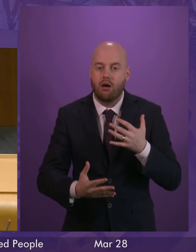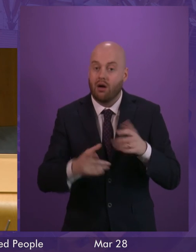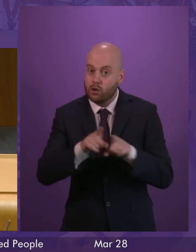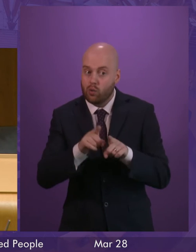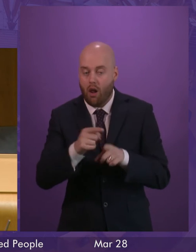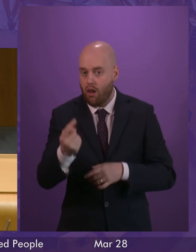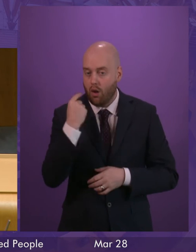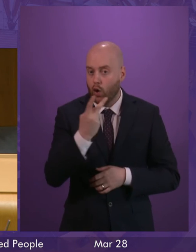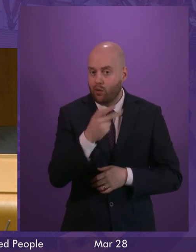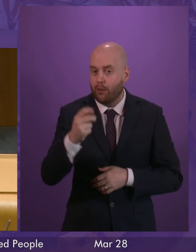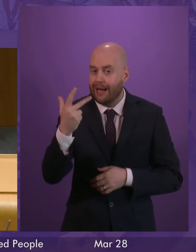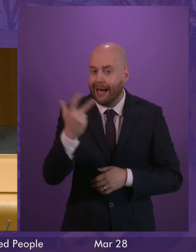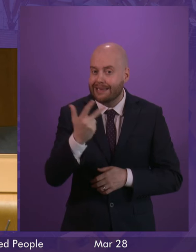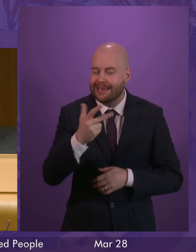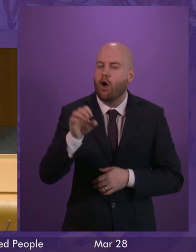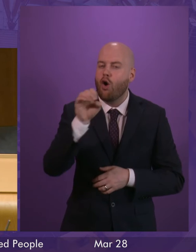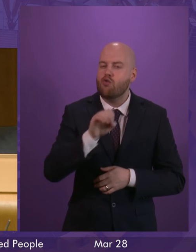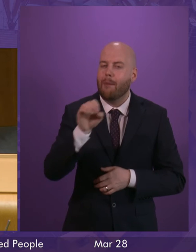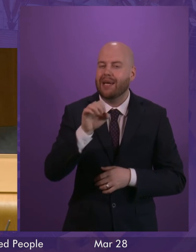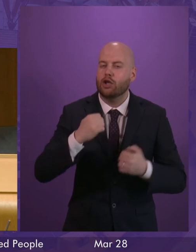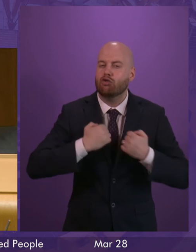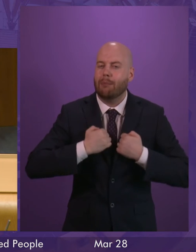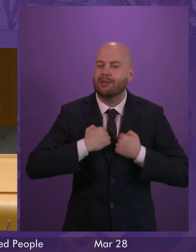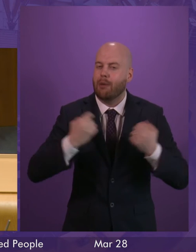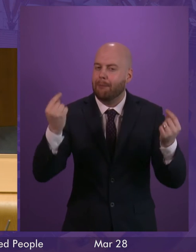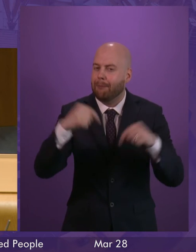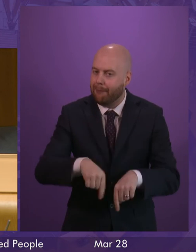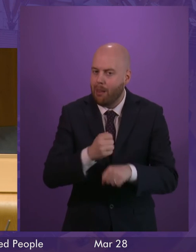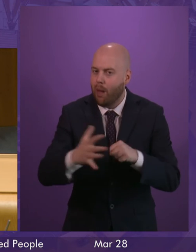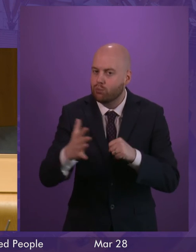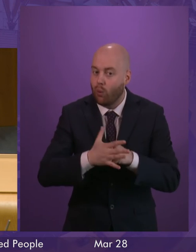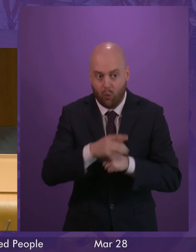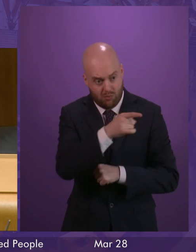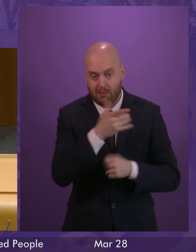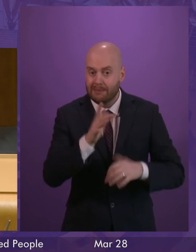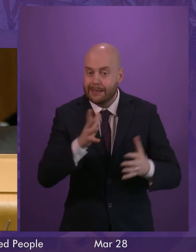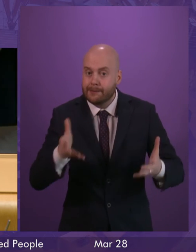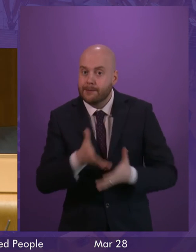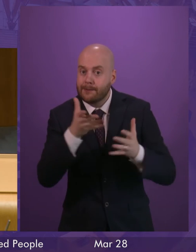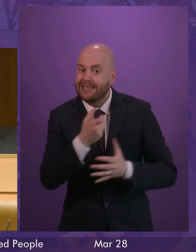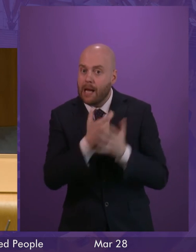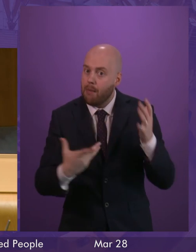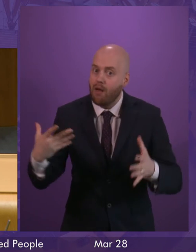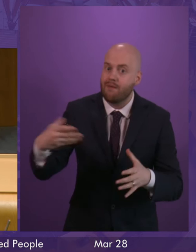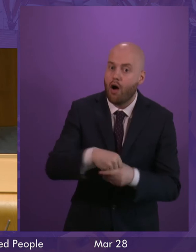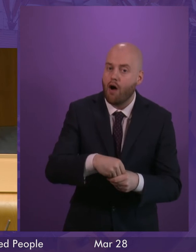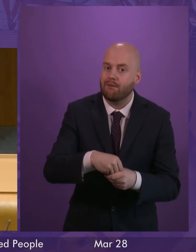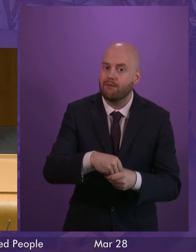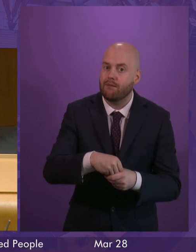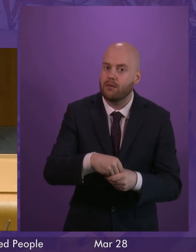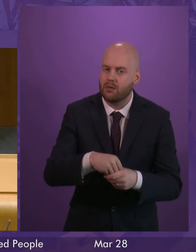Championships, work around hate crime partnerships and local areas facilitated by community safety. So that's not just talking